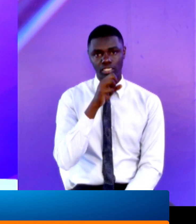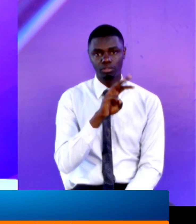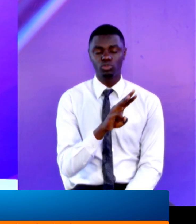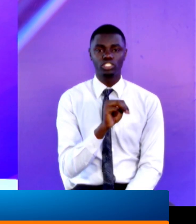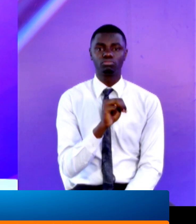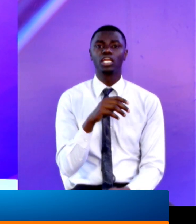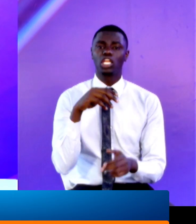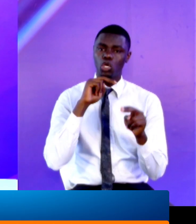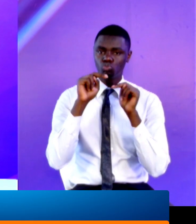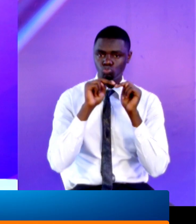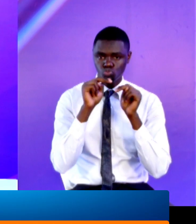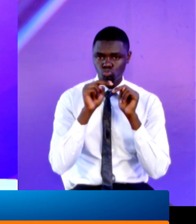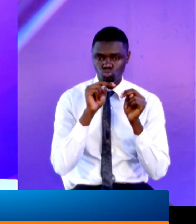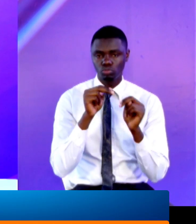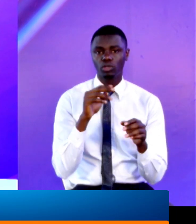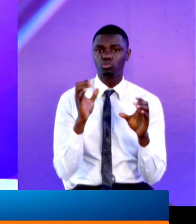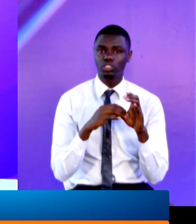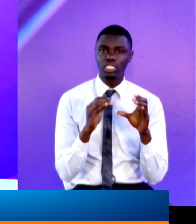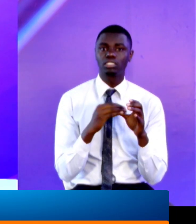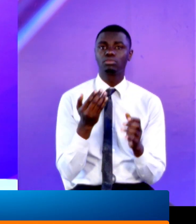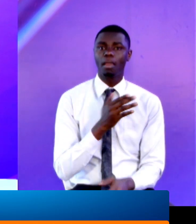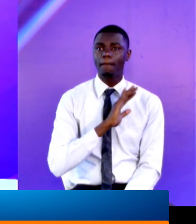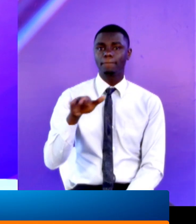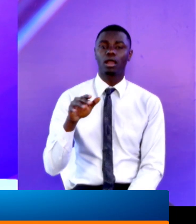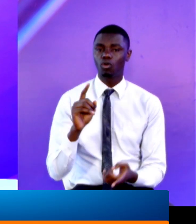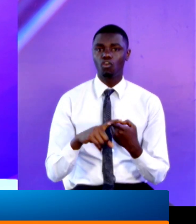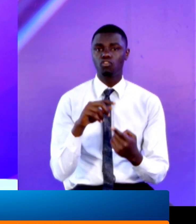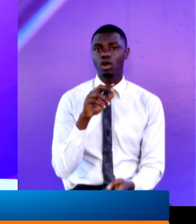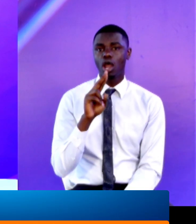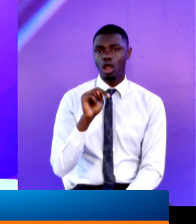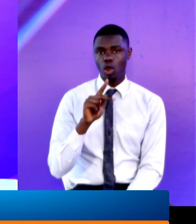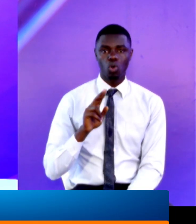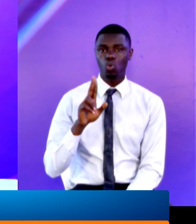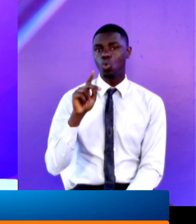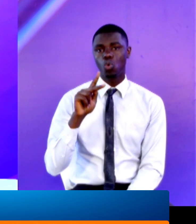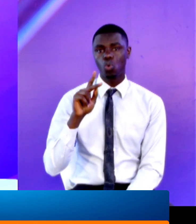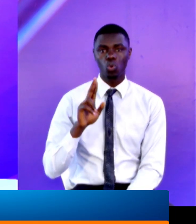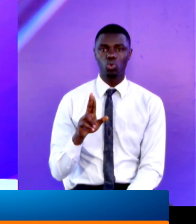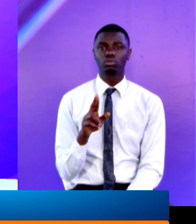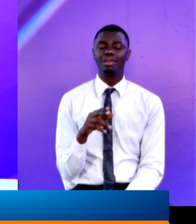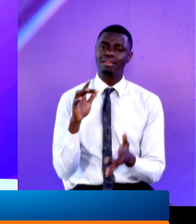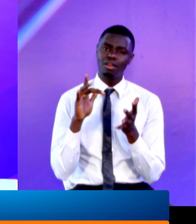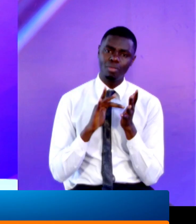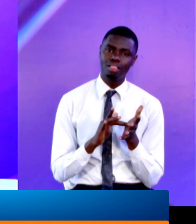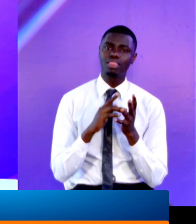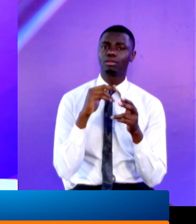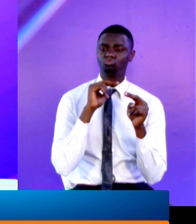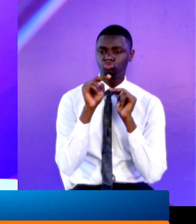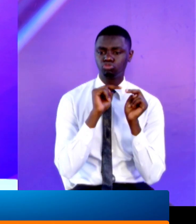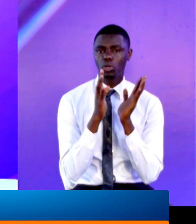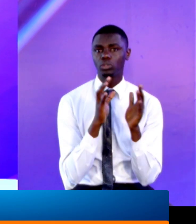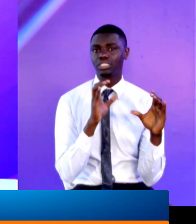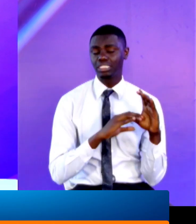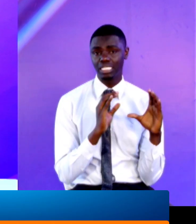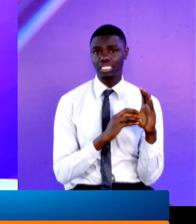talks with Chelsea over return of Christopher Nkunku. Now, RB Leipzig are intensifying discussions with Chelsea